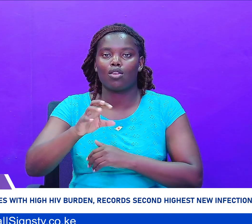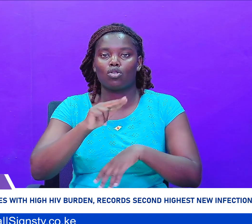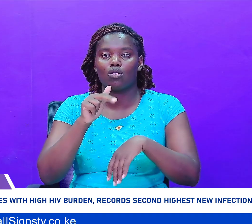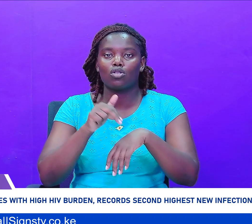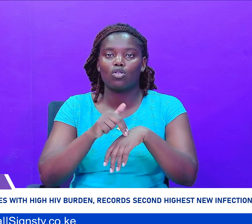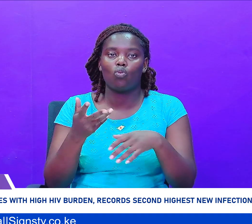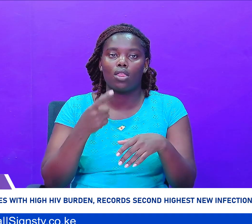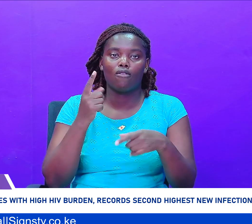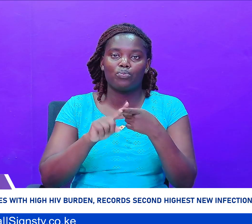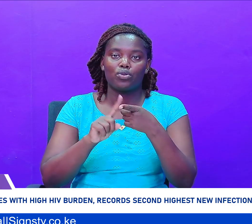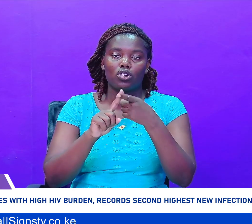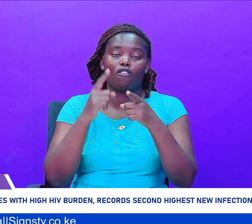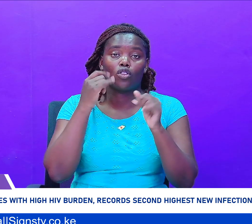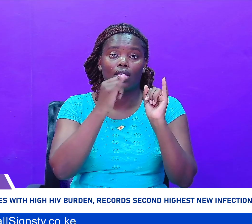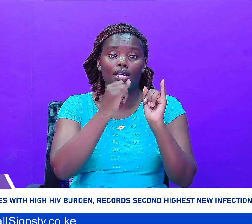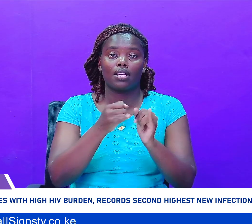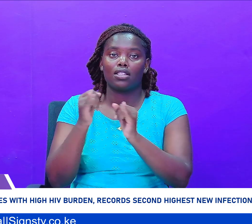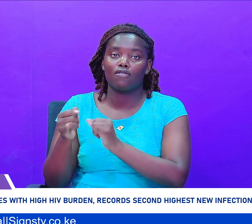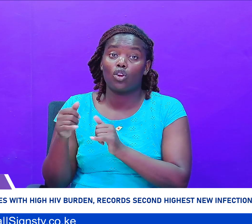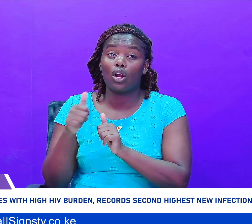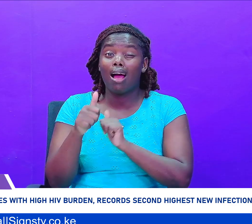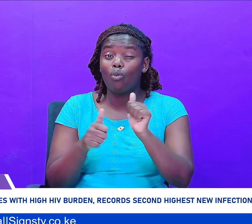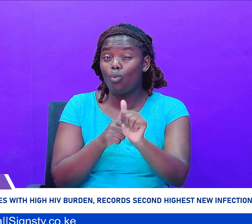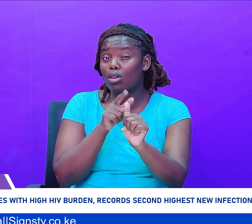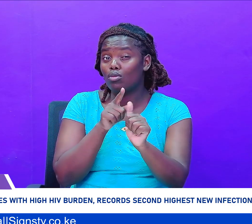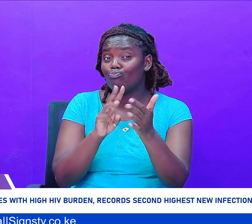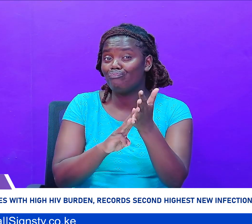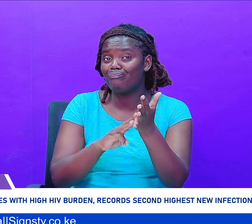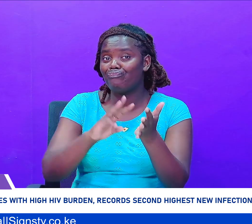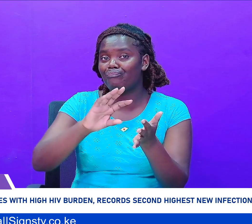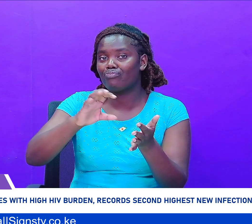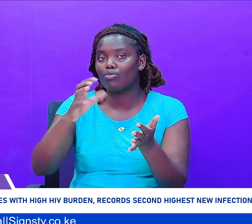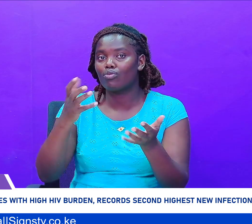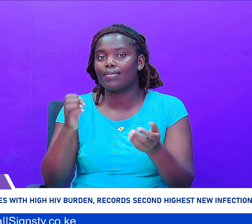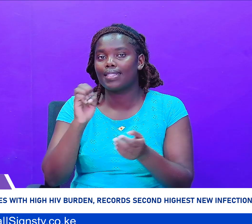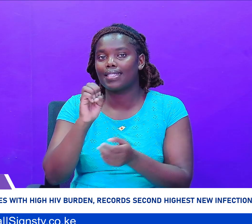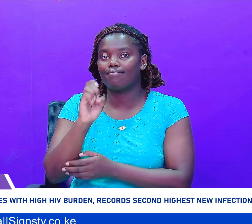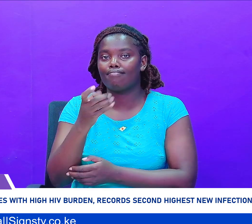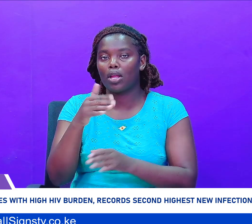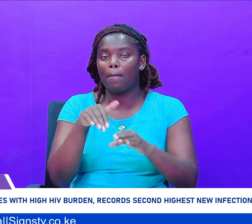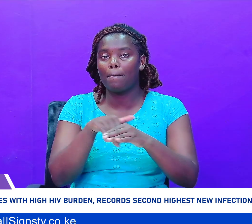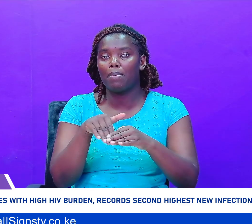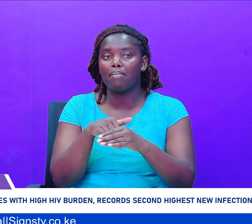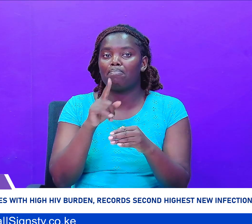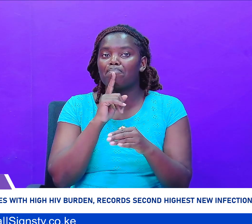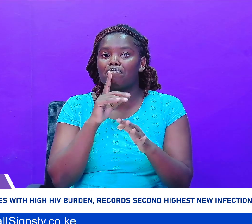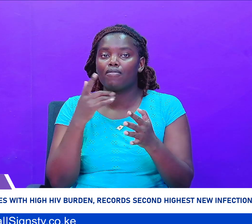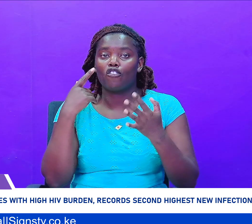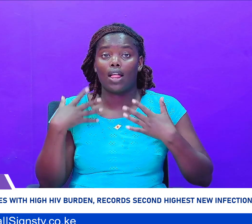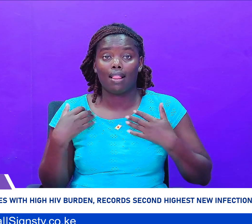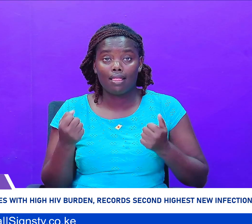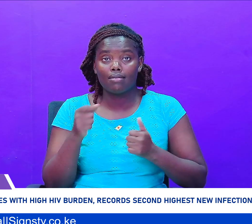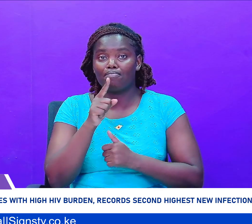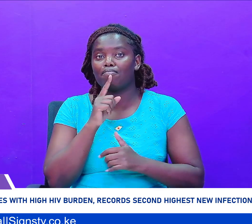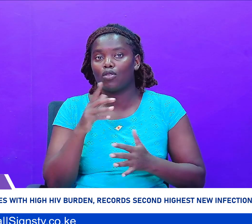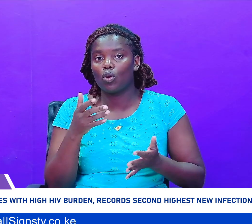fourth highest county nationally for positive individuals. According to Migori County Executive Committee member